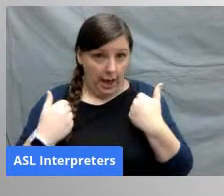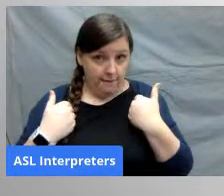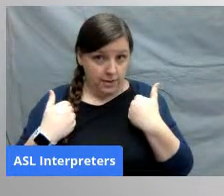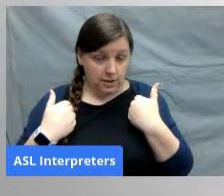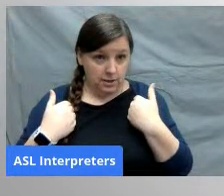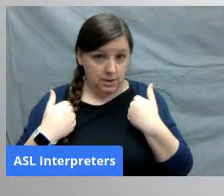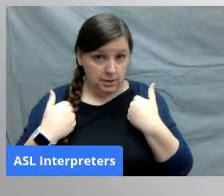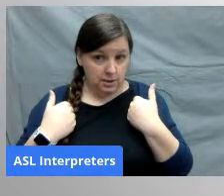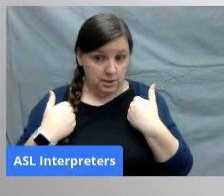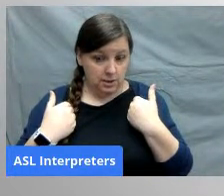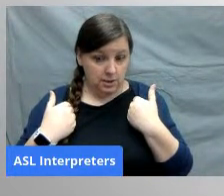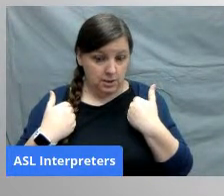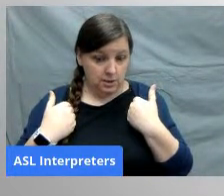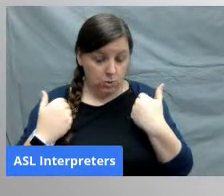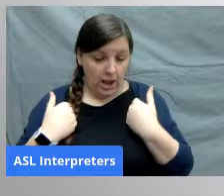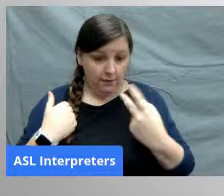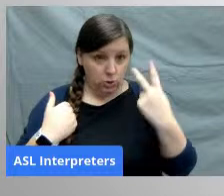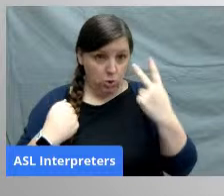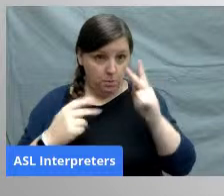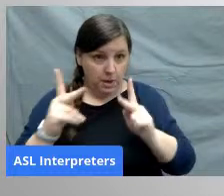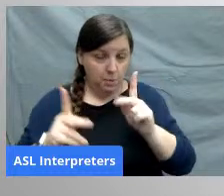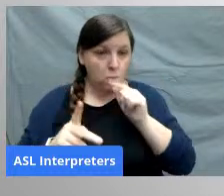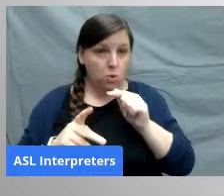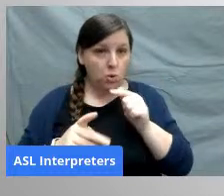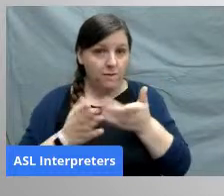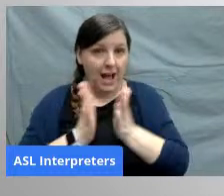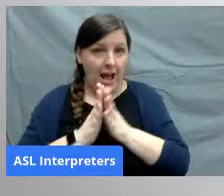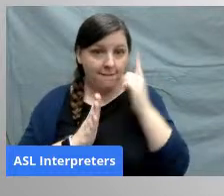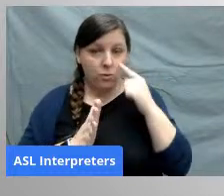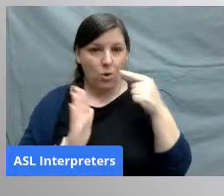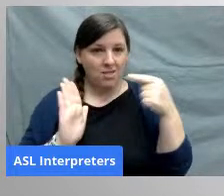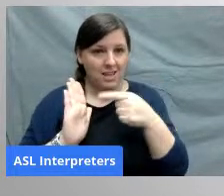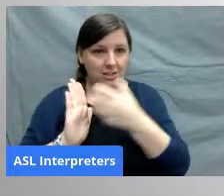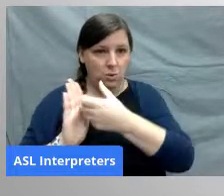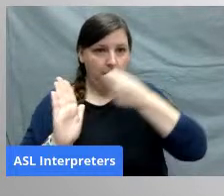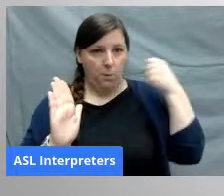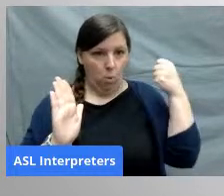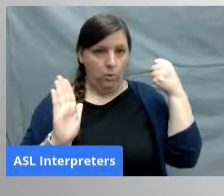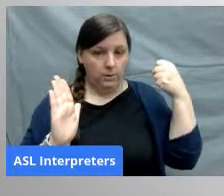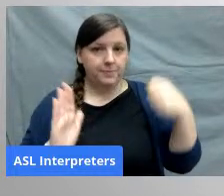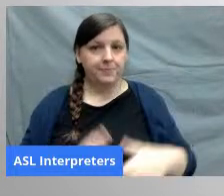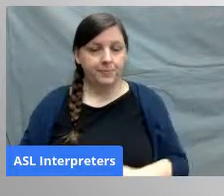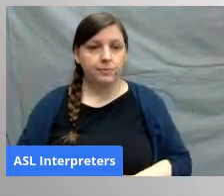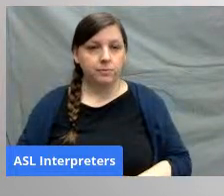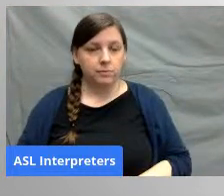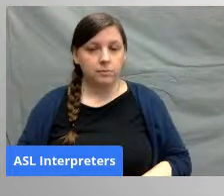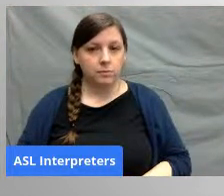we have someone, 2 people have asked for this to be pulled off of consent.